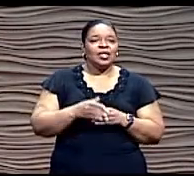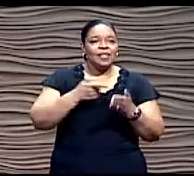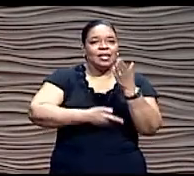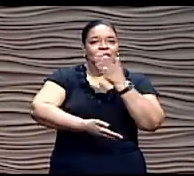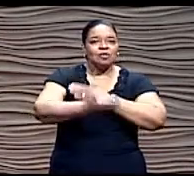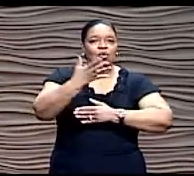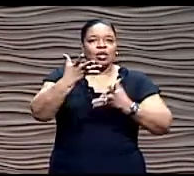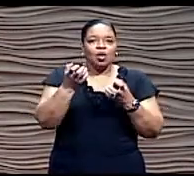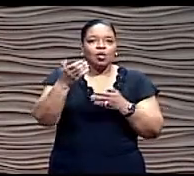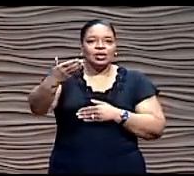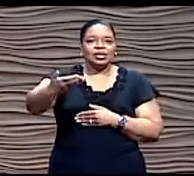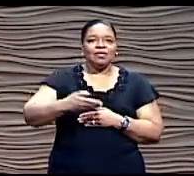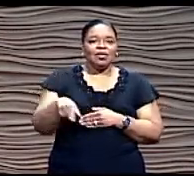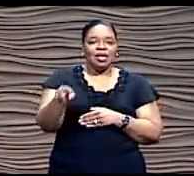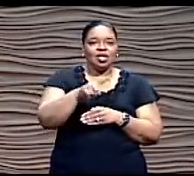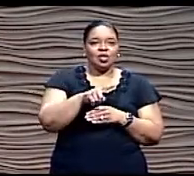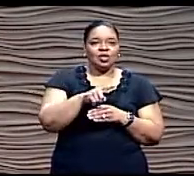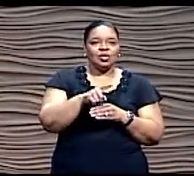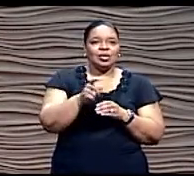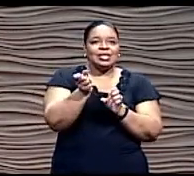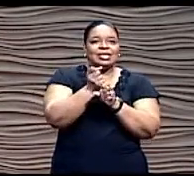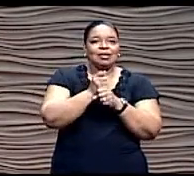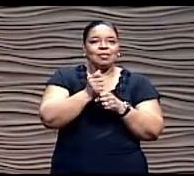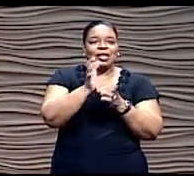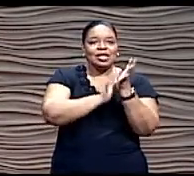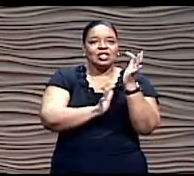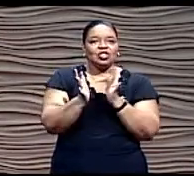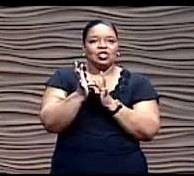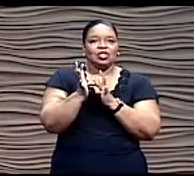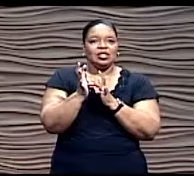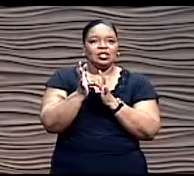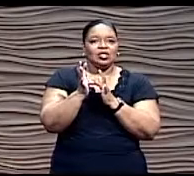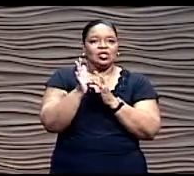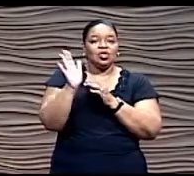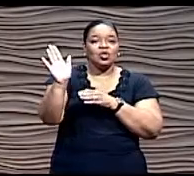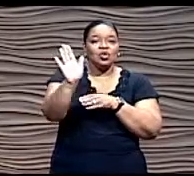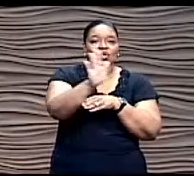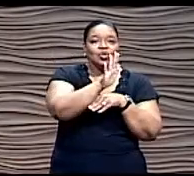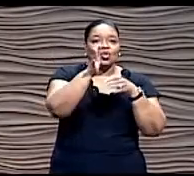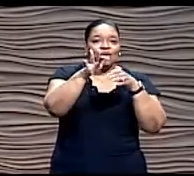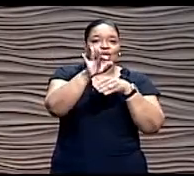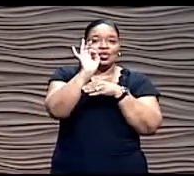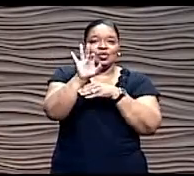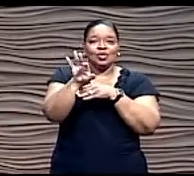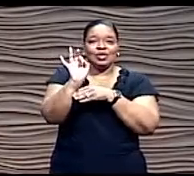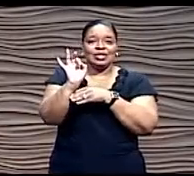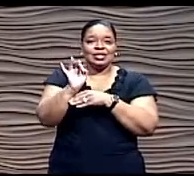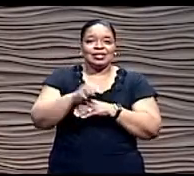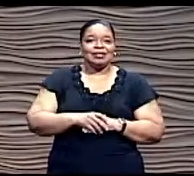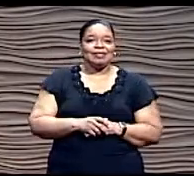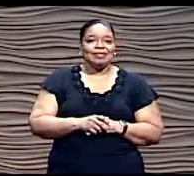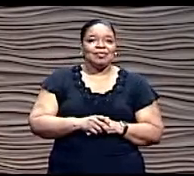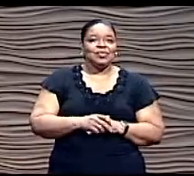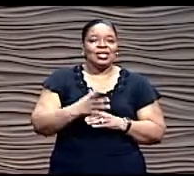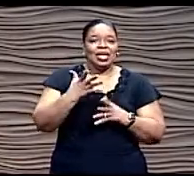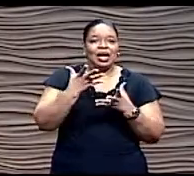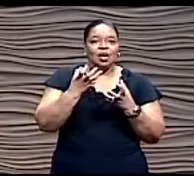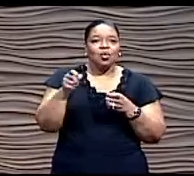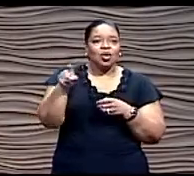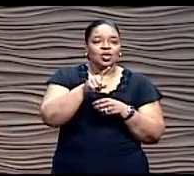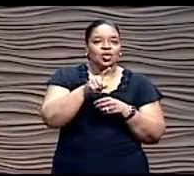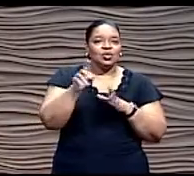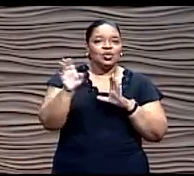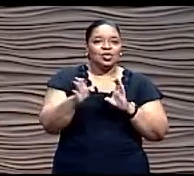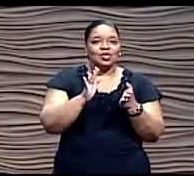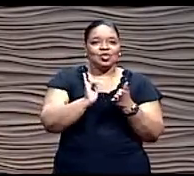you to make Jesus your choice. I want you to do that.